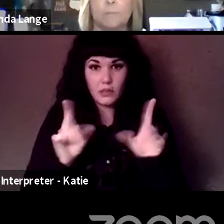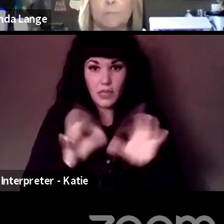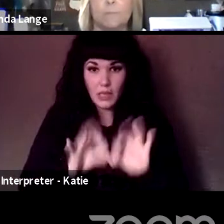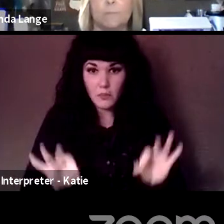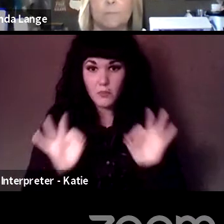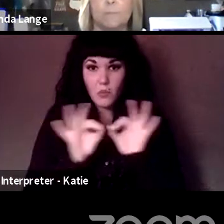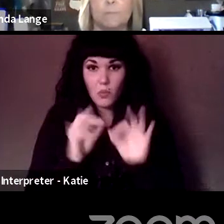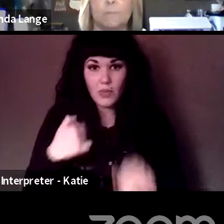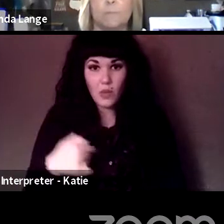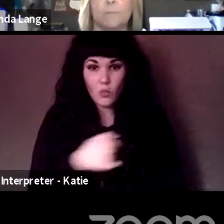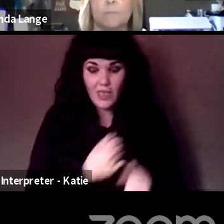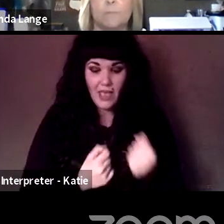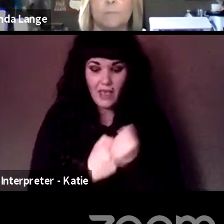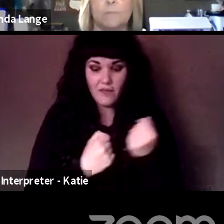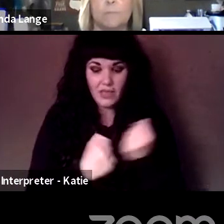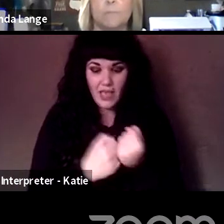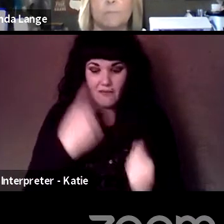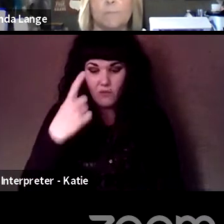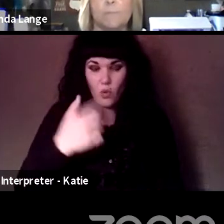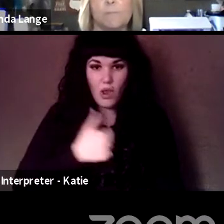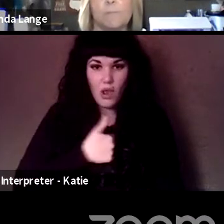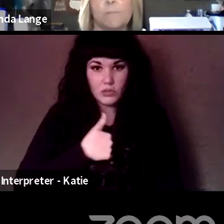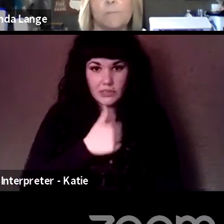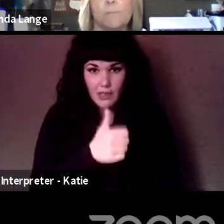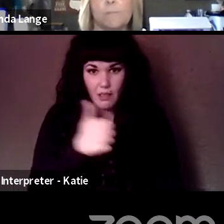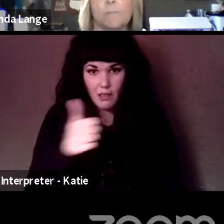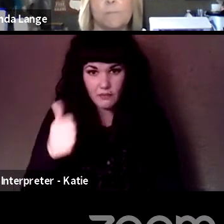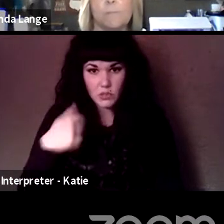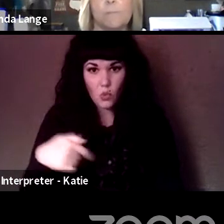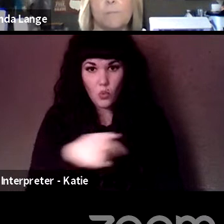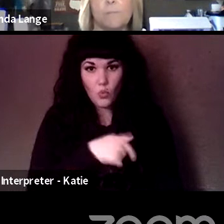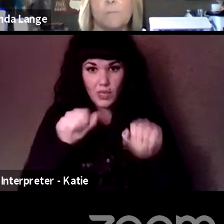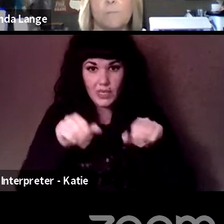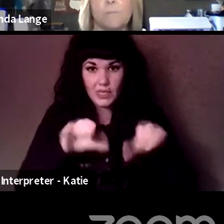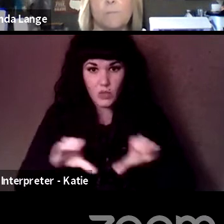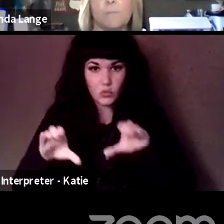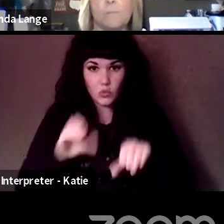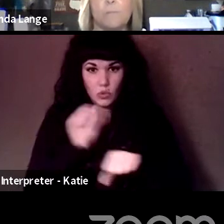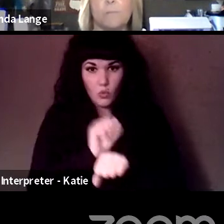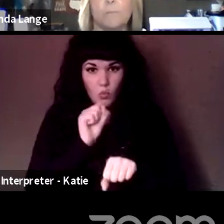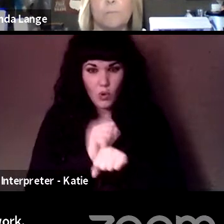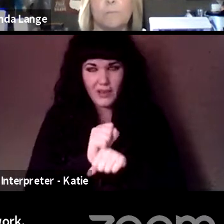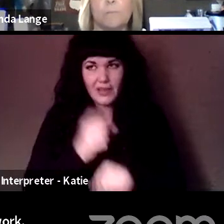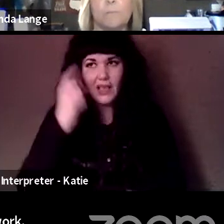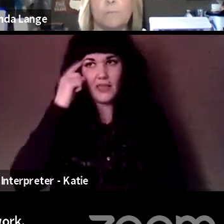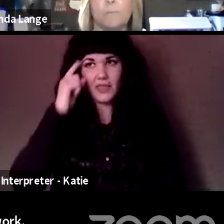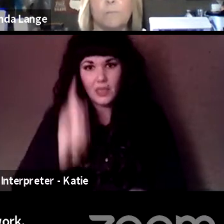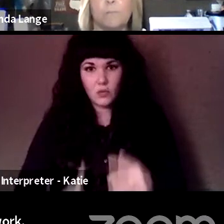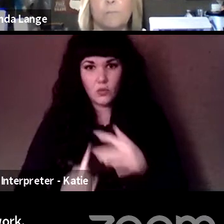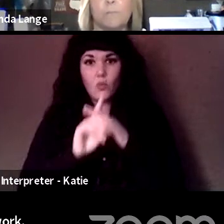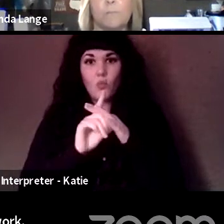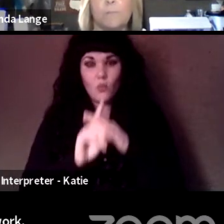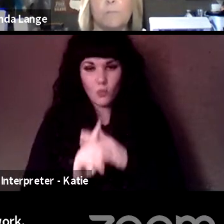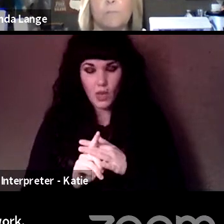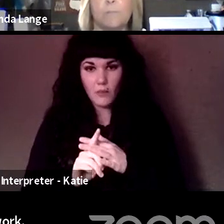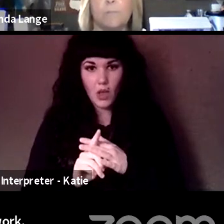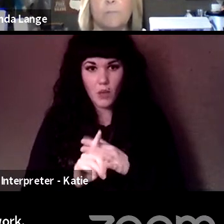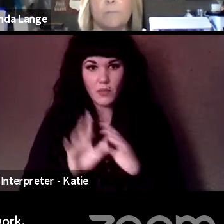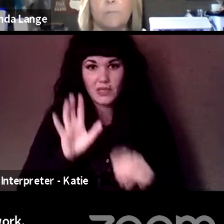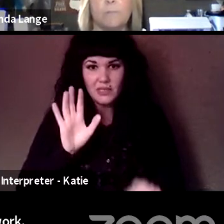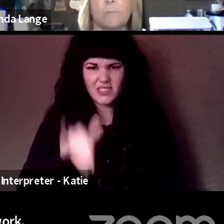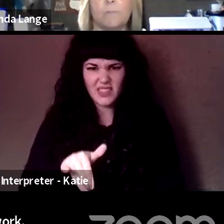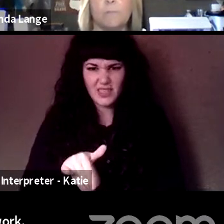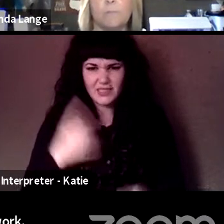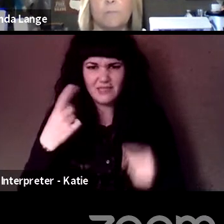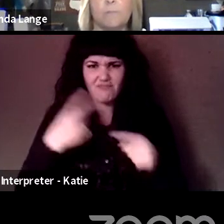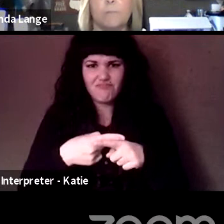do the work. And I think what has come up is this kind of crossroads, does not question your integrity, but where